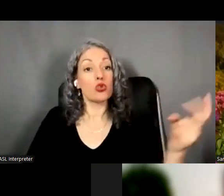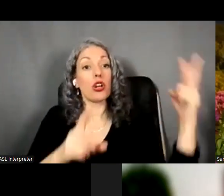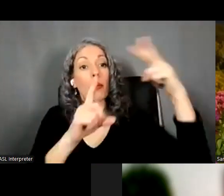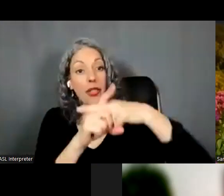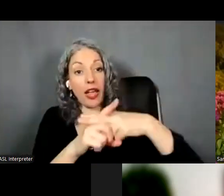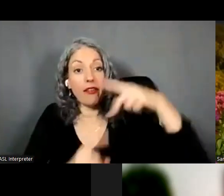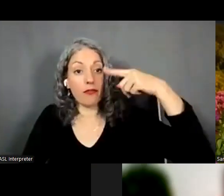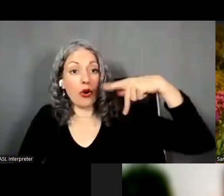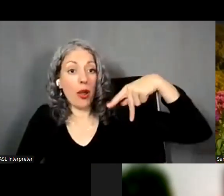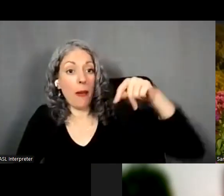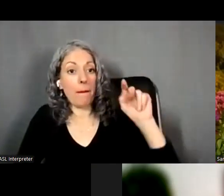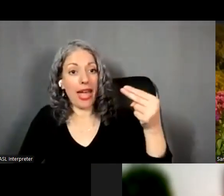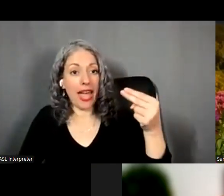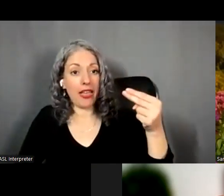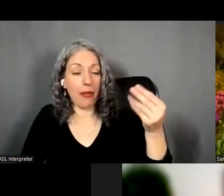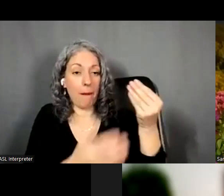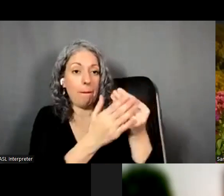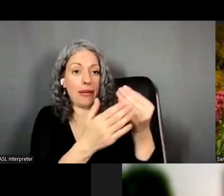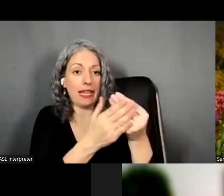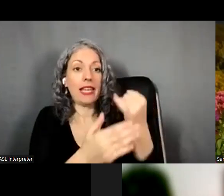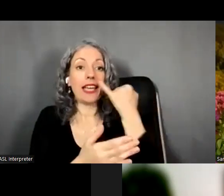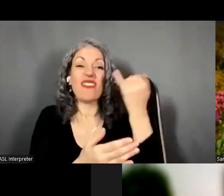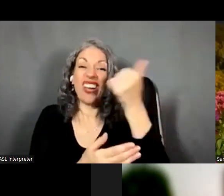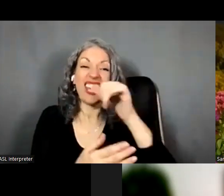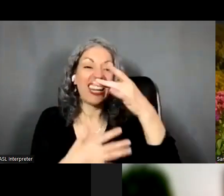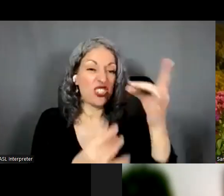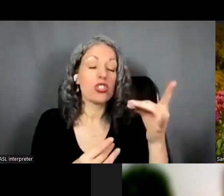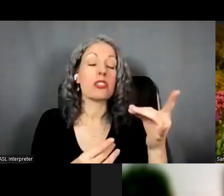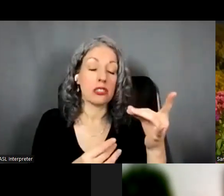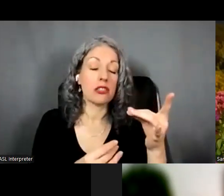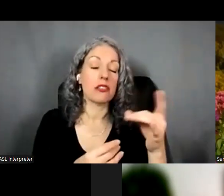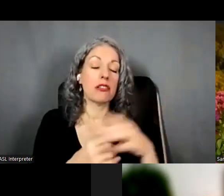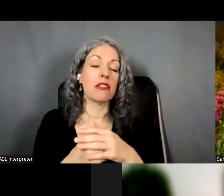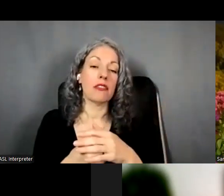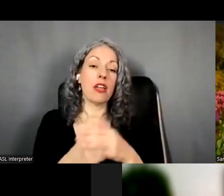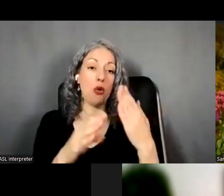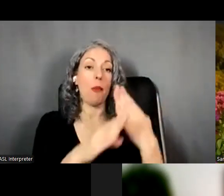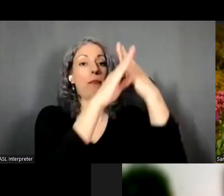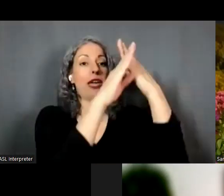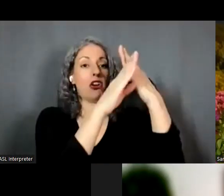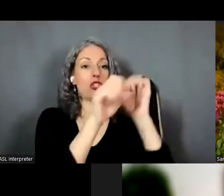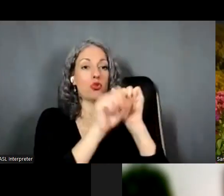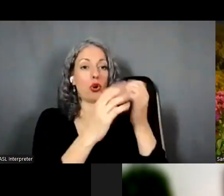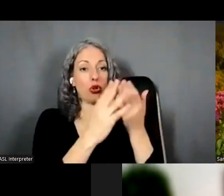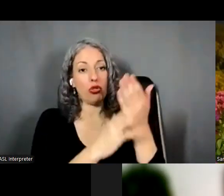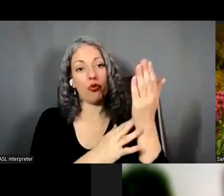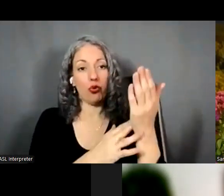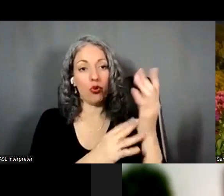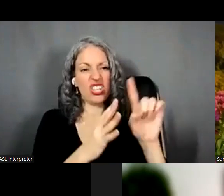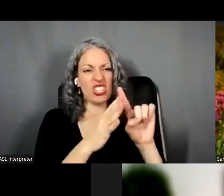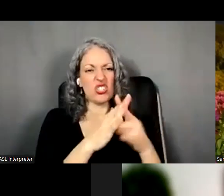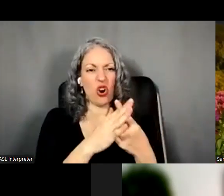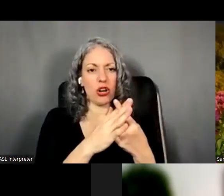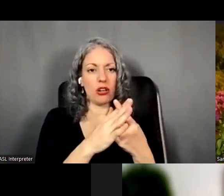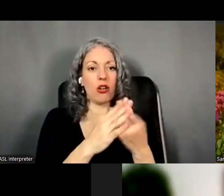path-cited funds, if there's any interest at all, because there are barriers to work through. There's startup elements to get past to